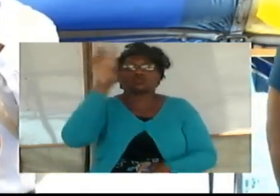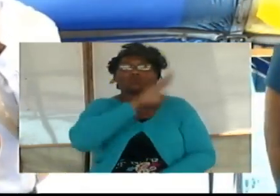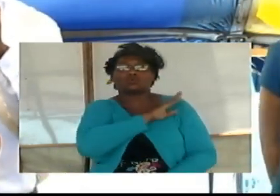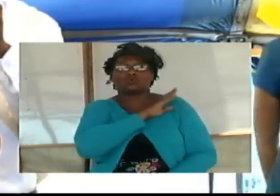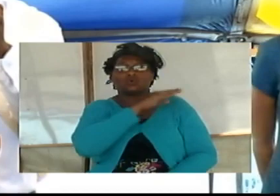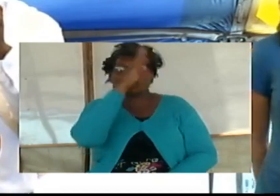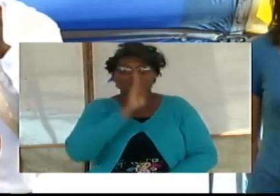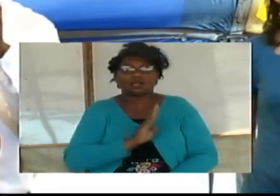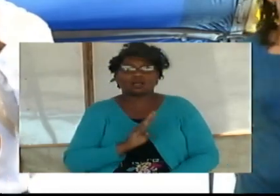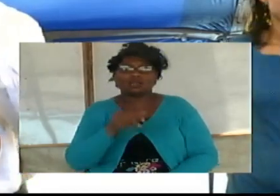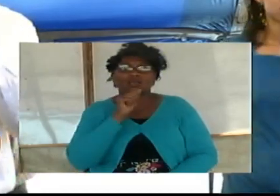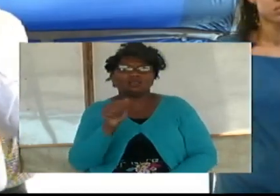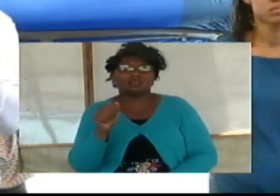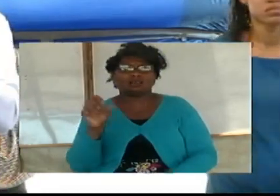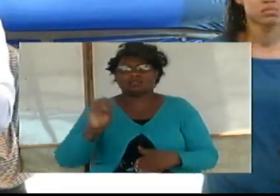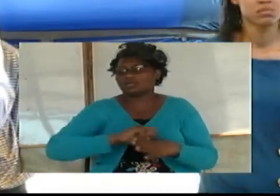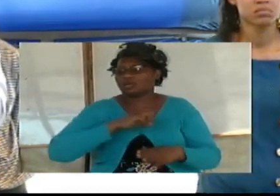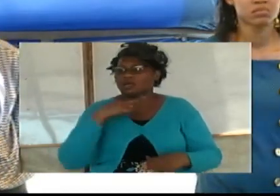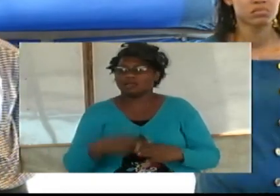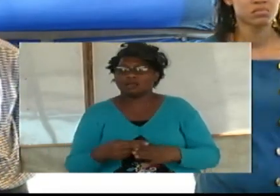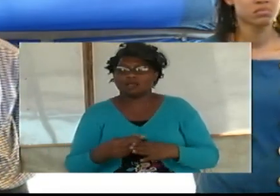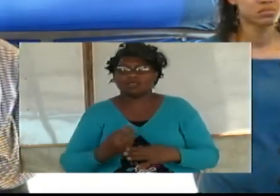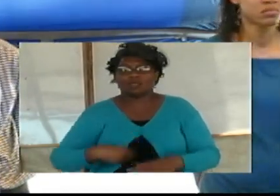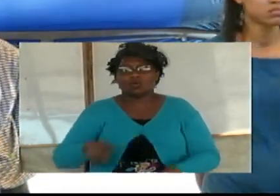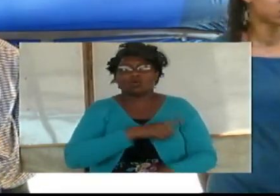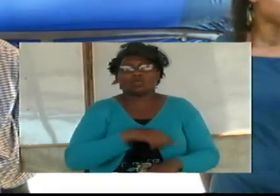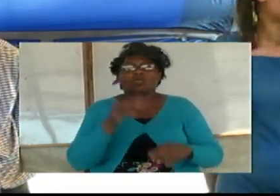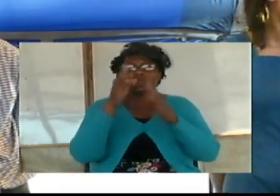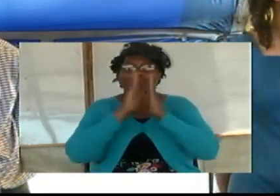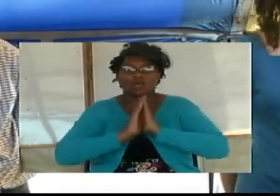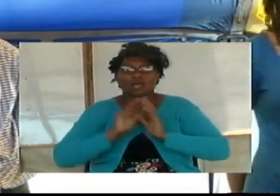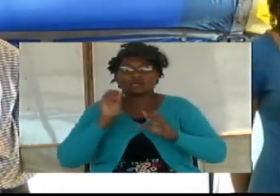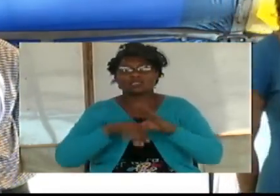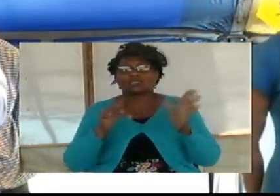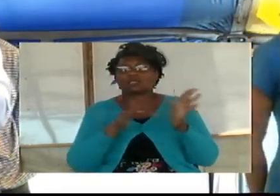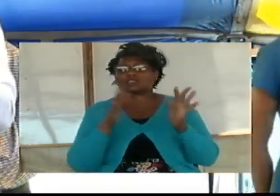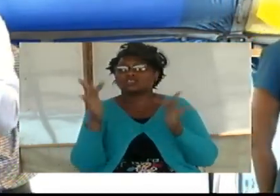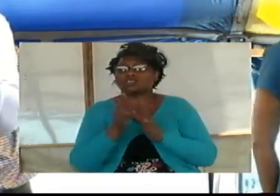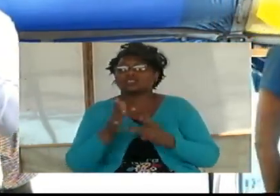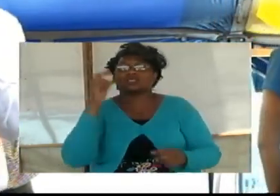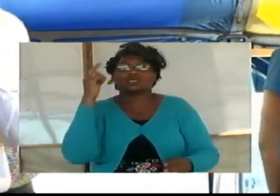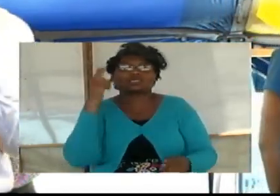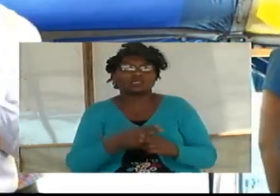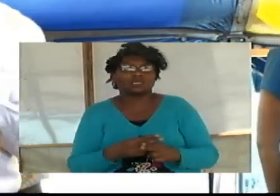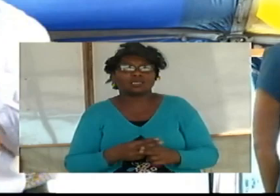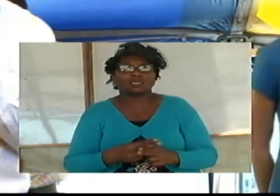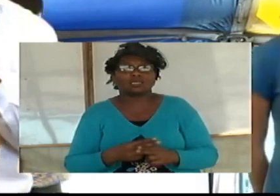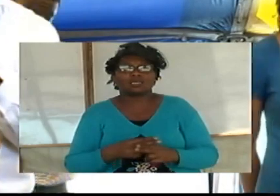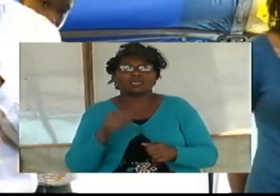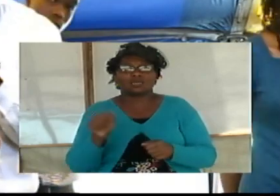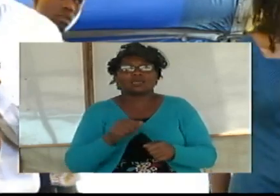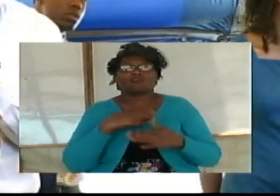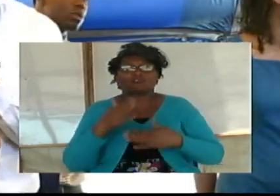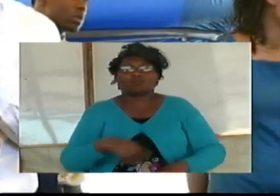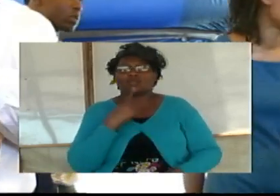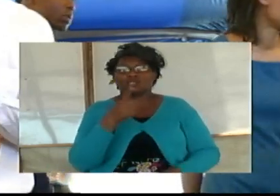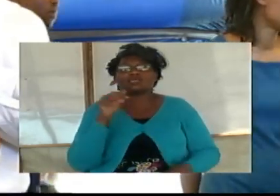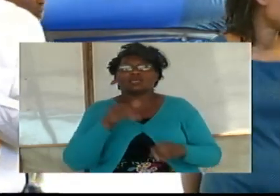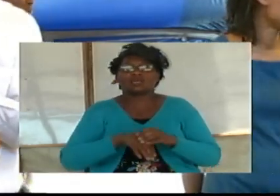We ask his mercies this morning. In Jesus' name. And everybody say, in Jesus' name.